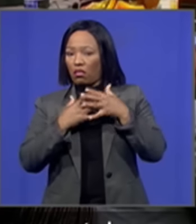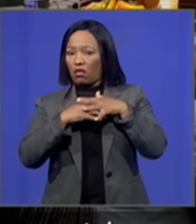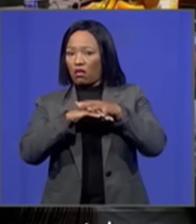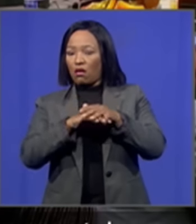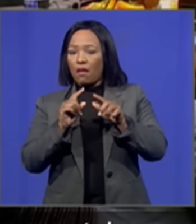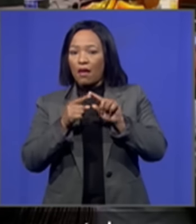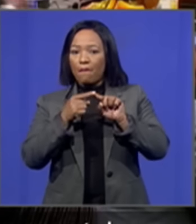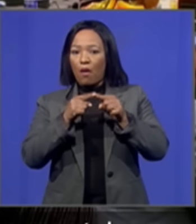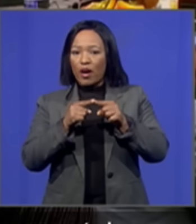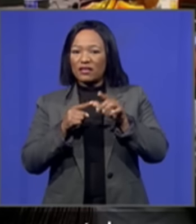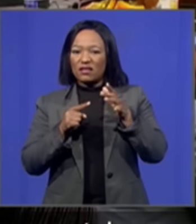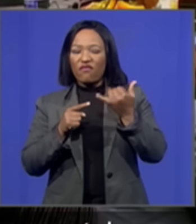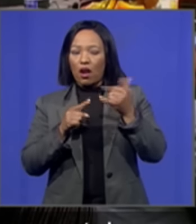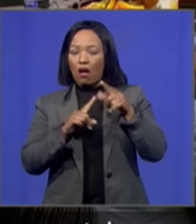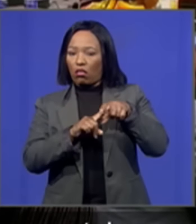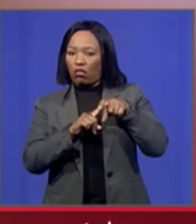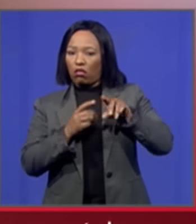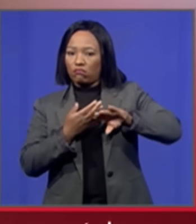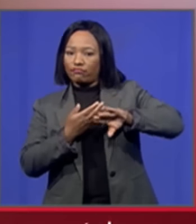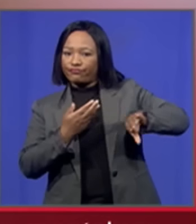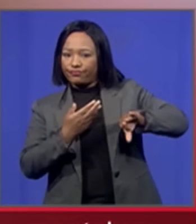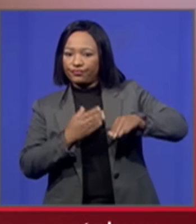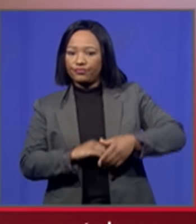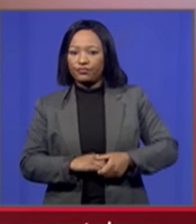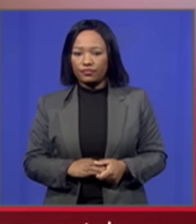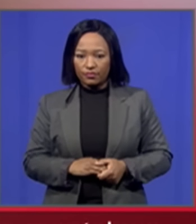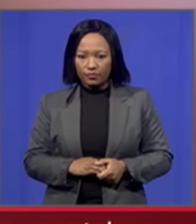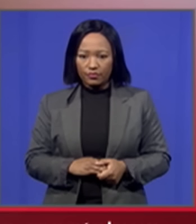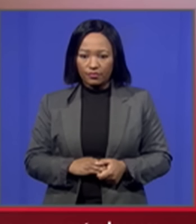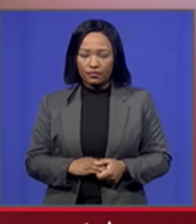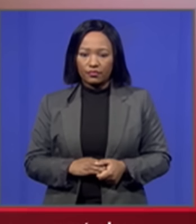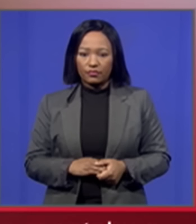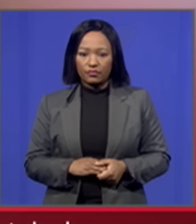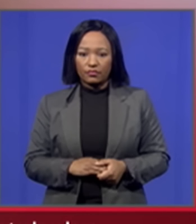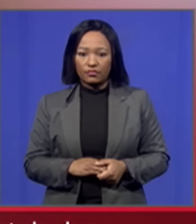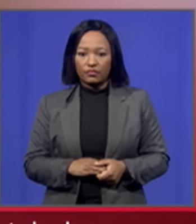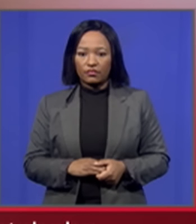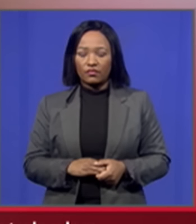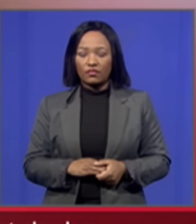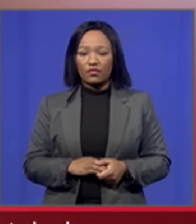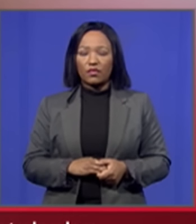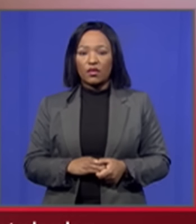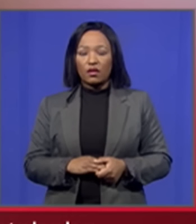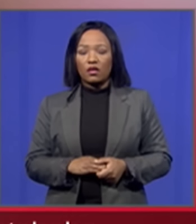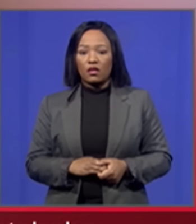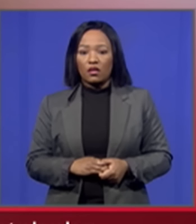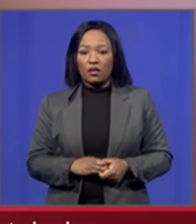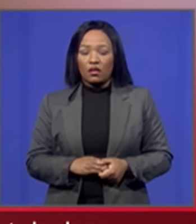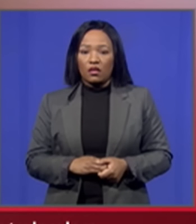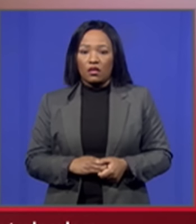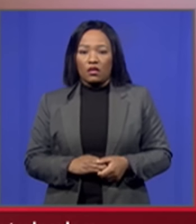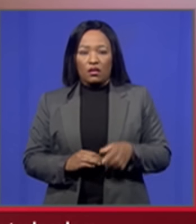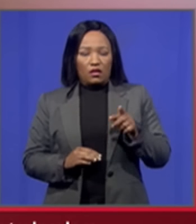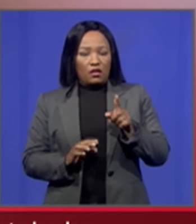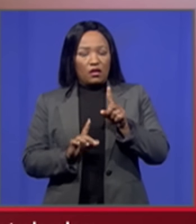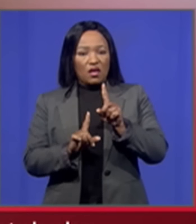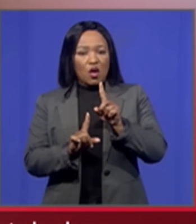e gapetse thoko ga jana. The questions that are being raised, shouldn't we actually start